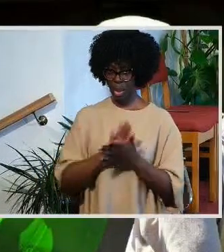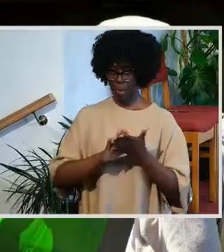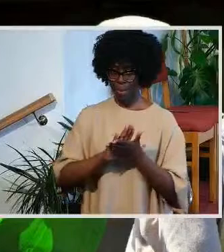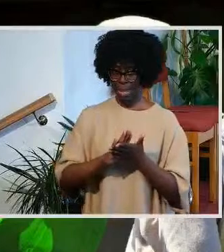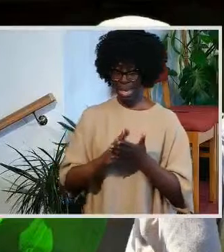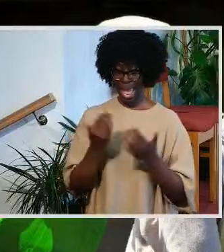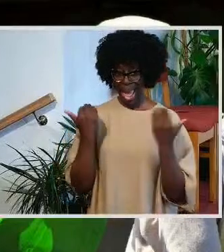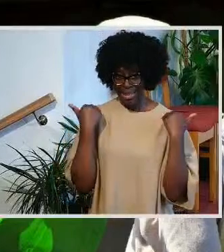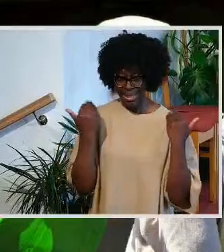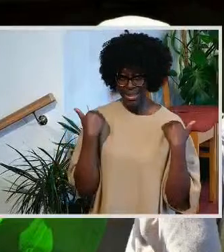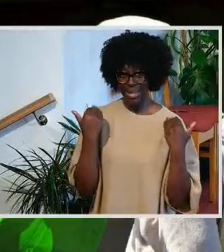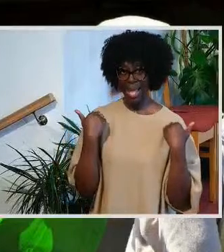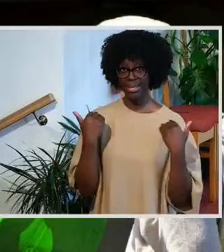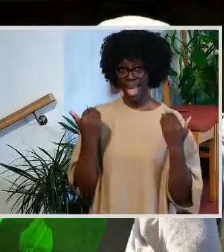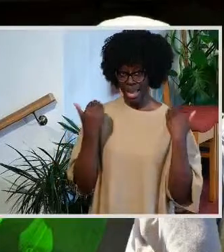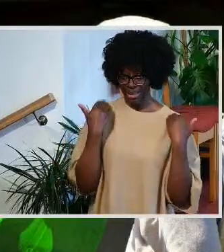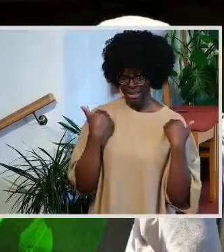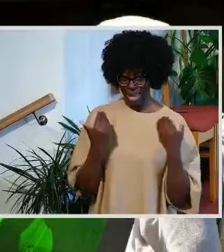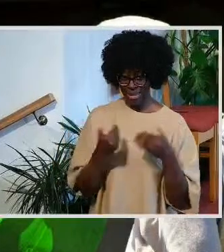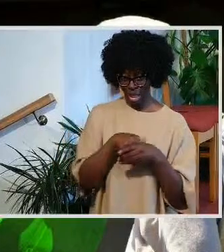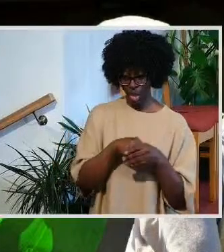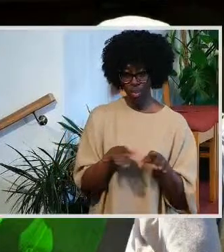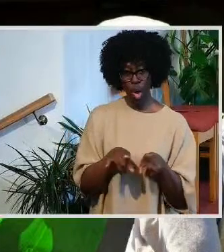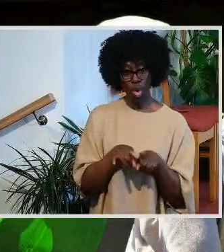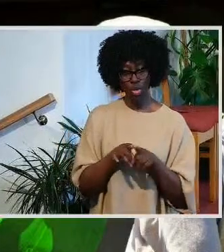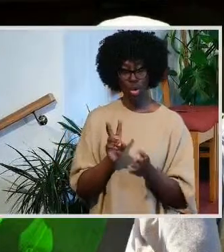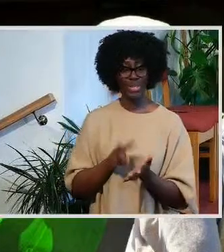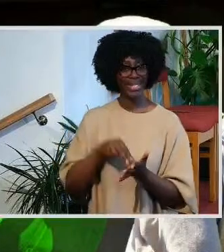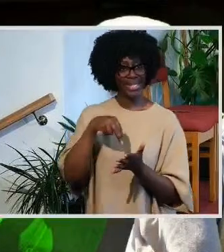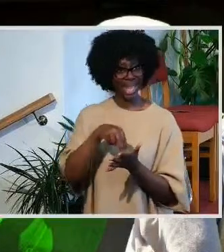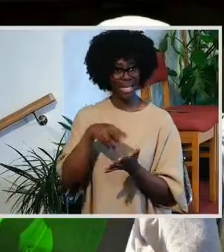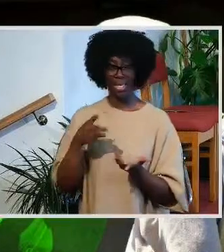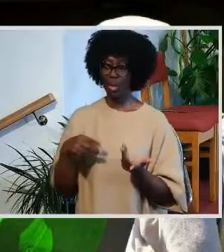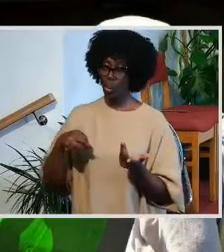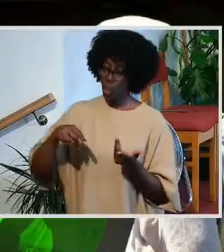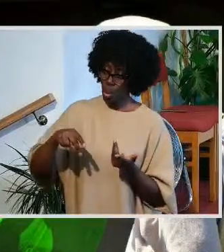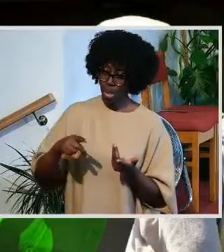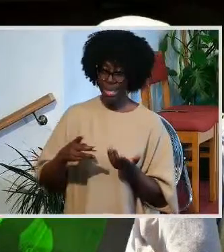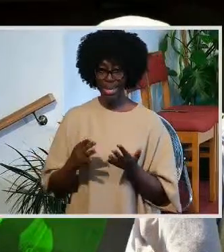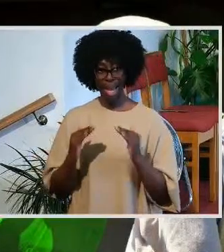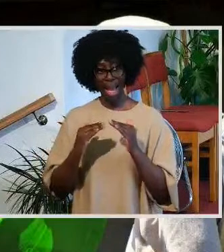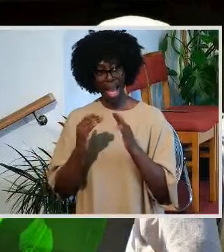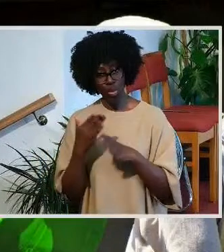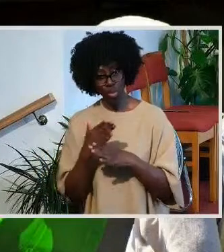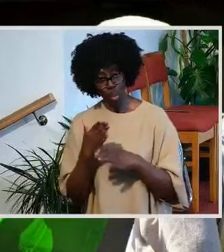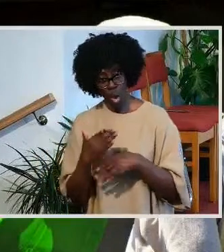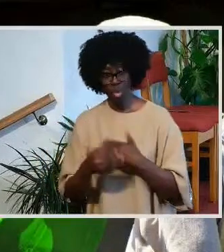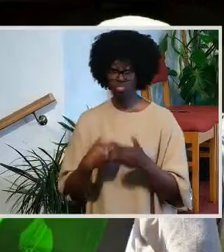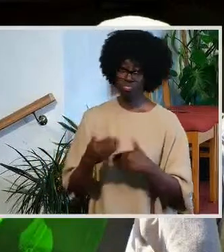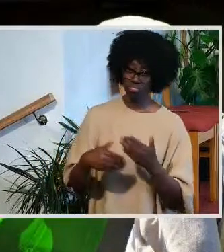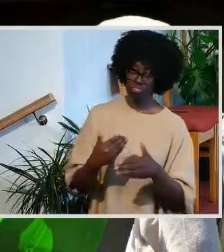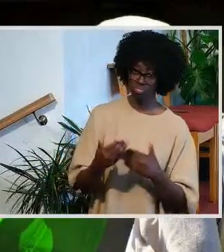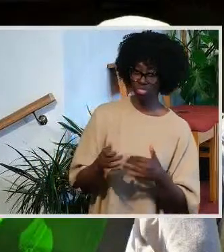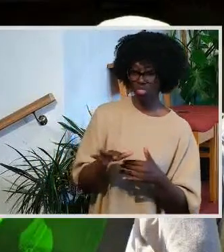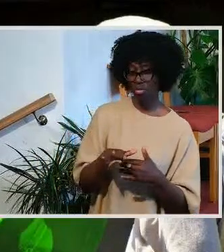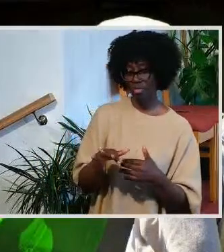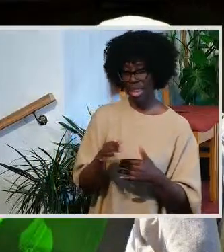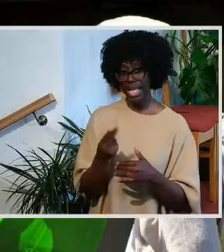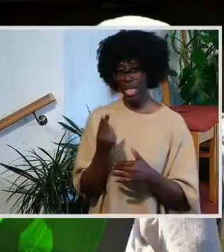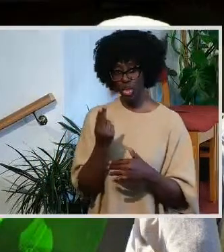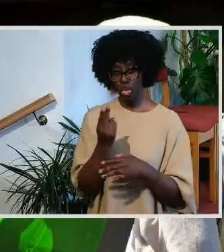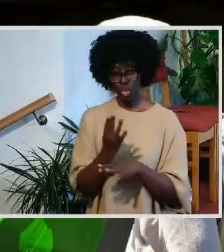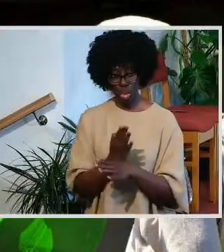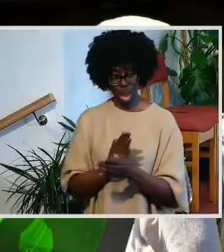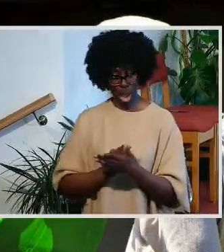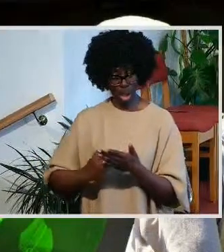just moving. So standing, walking, doing housework, that kind of thing, aiming for about 2.5 hours a day.